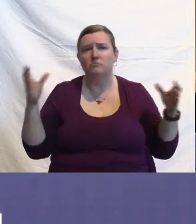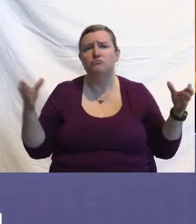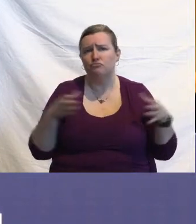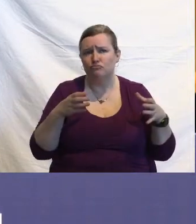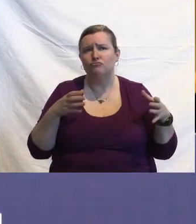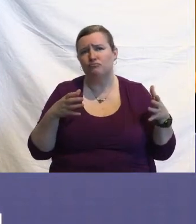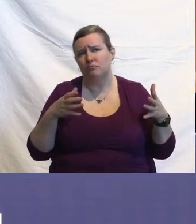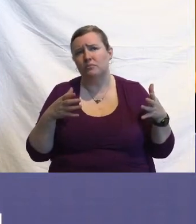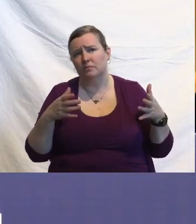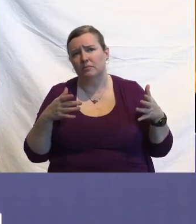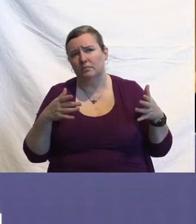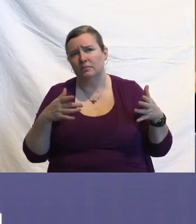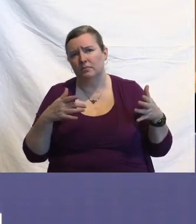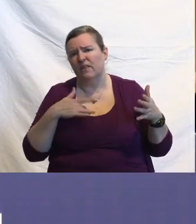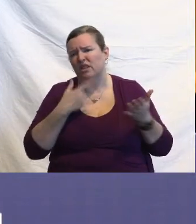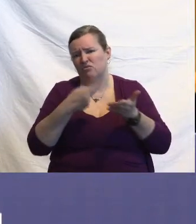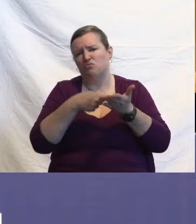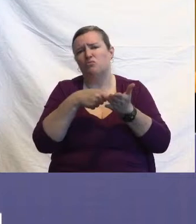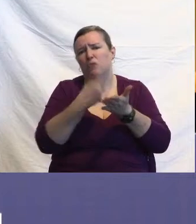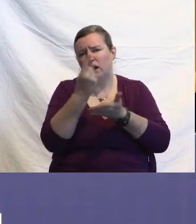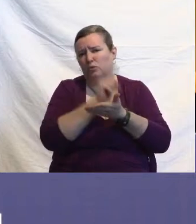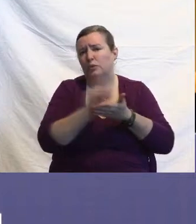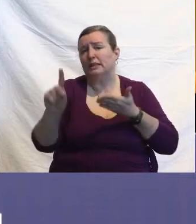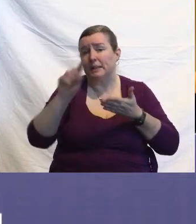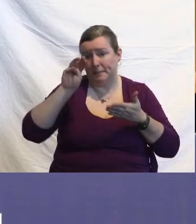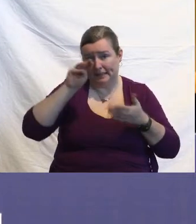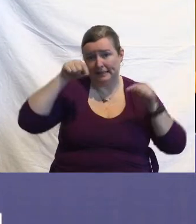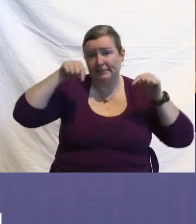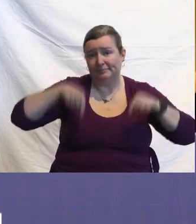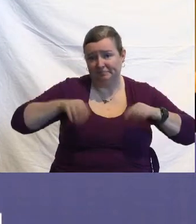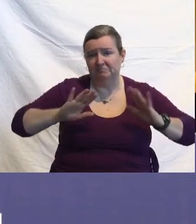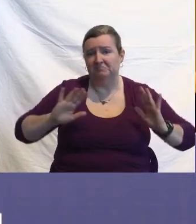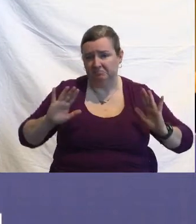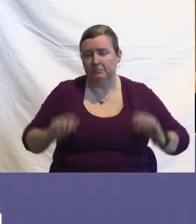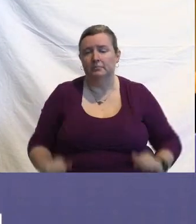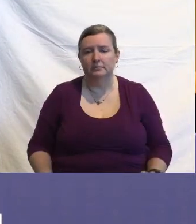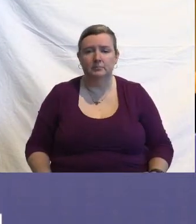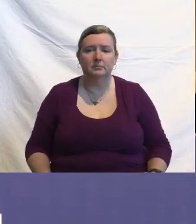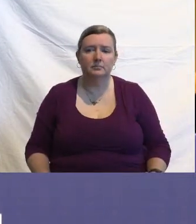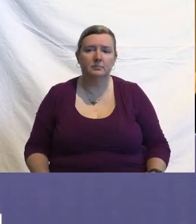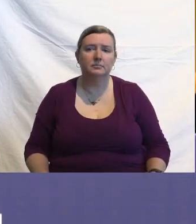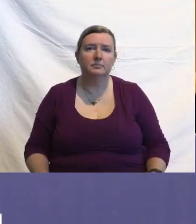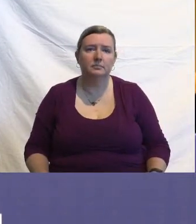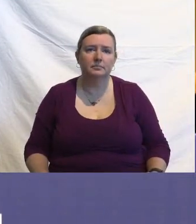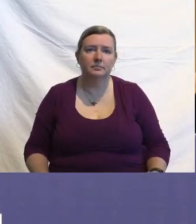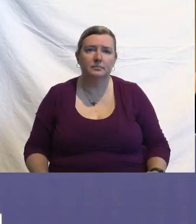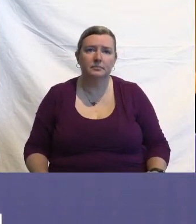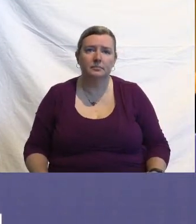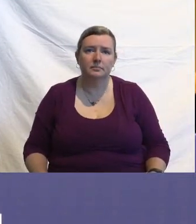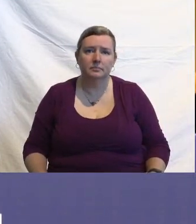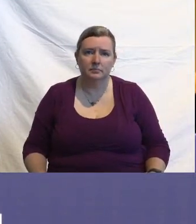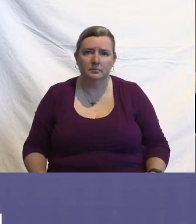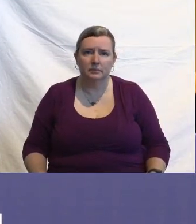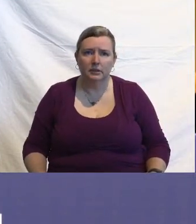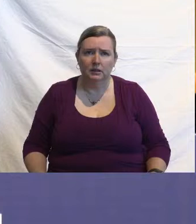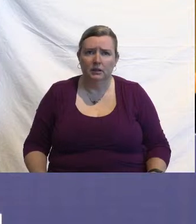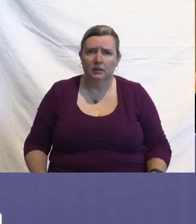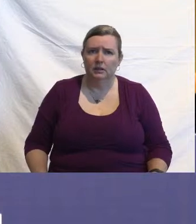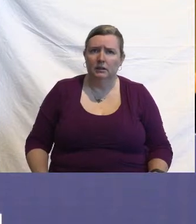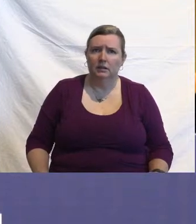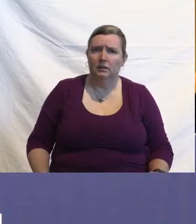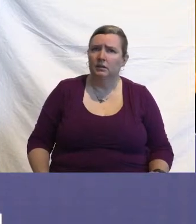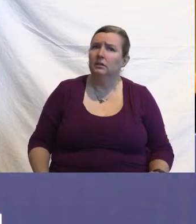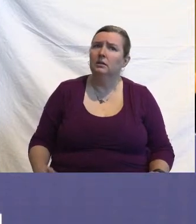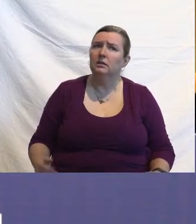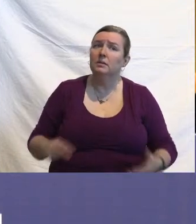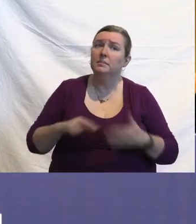schedule is coming together for the week. I'll speak for myself at least, but perhaps in combination with my colleagues, we'll be out there around the